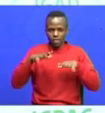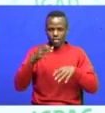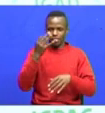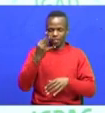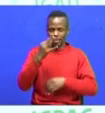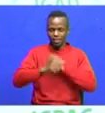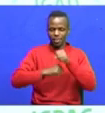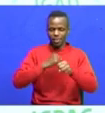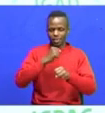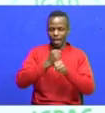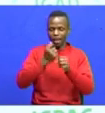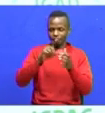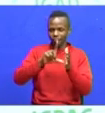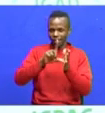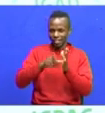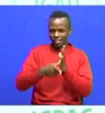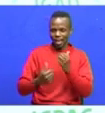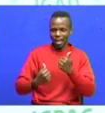Nina